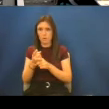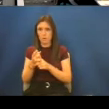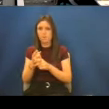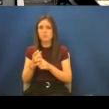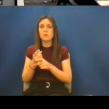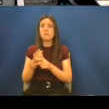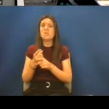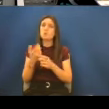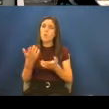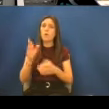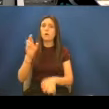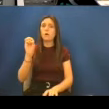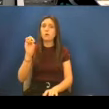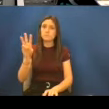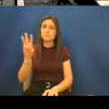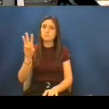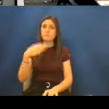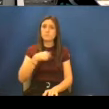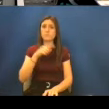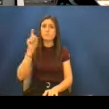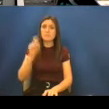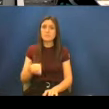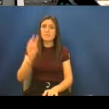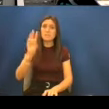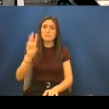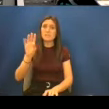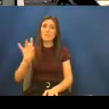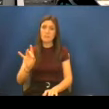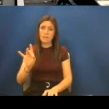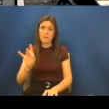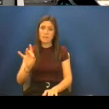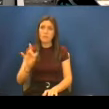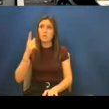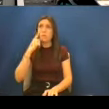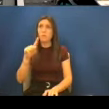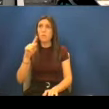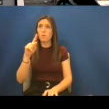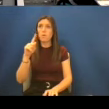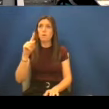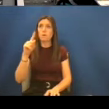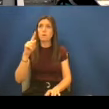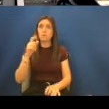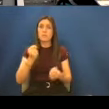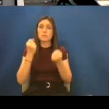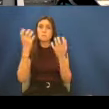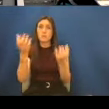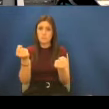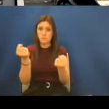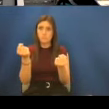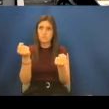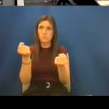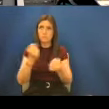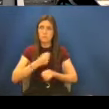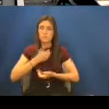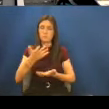is the one thing on the ROW. We need a 6 out of 8 incorrect. It's consecutive. Nope, not on ROW. No,